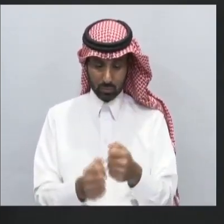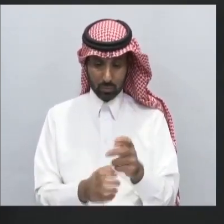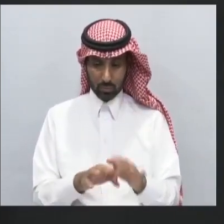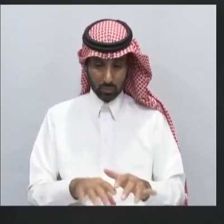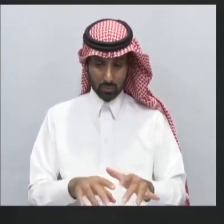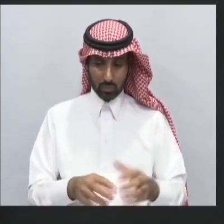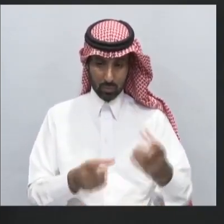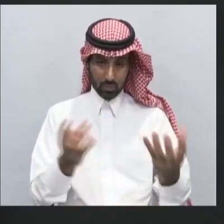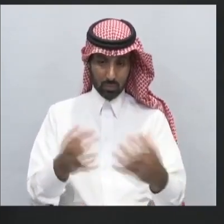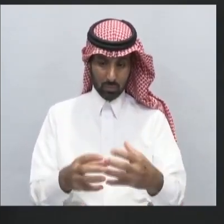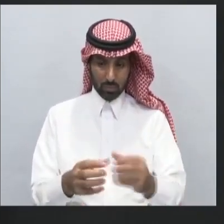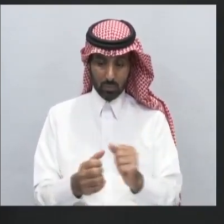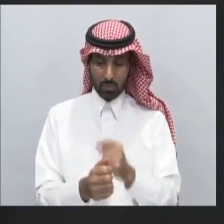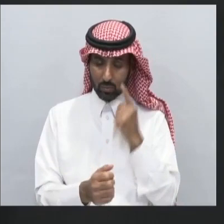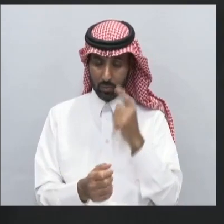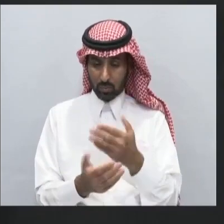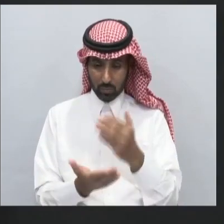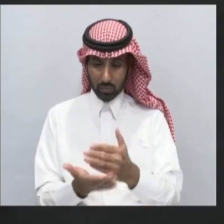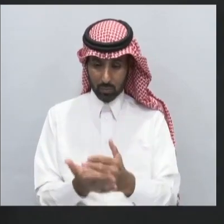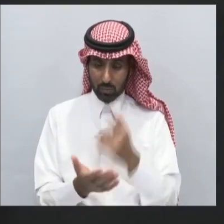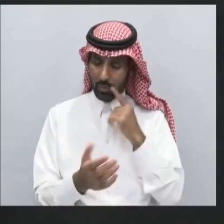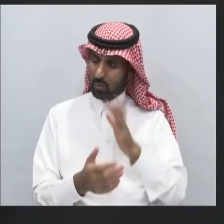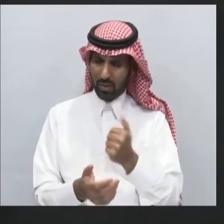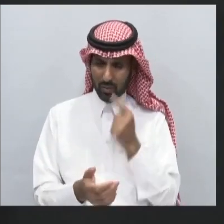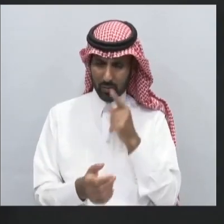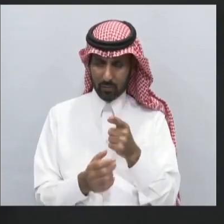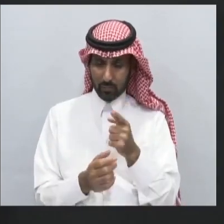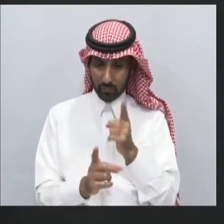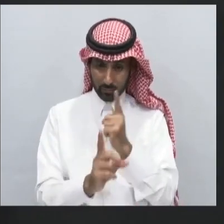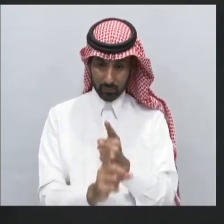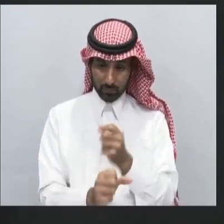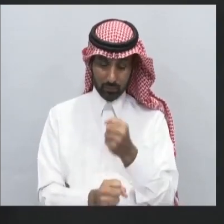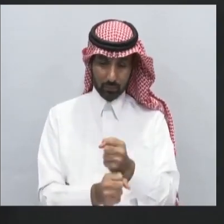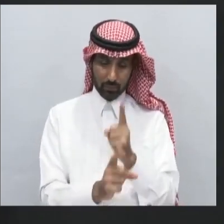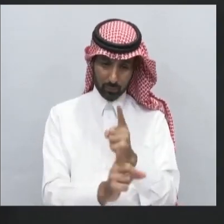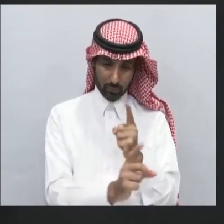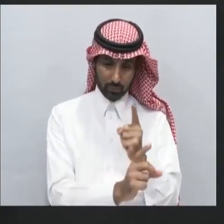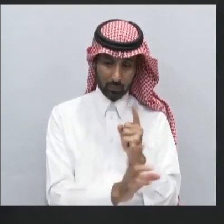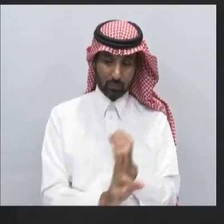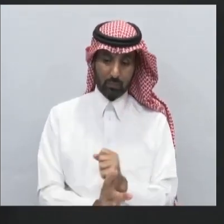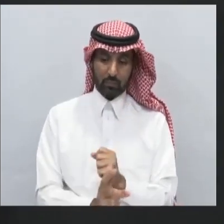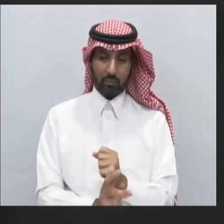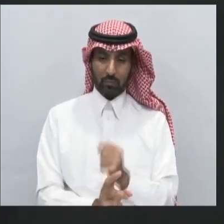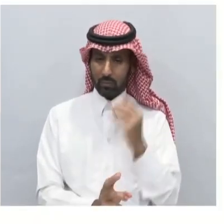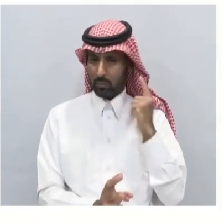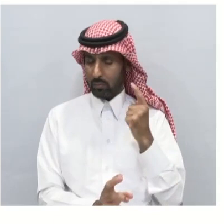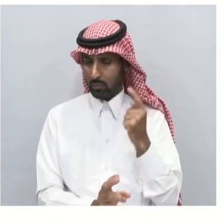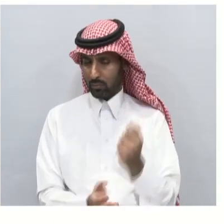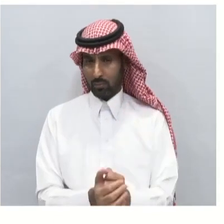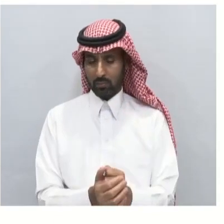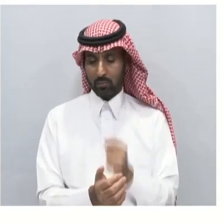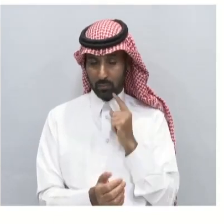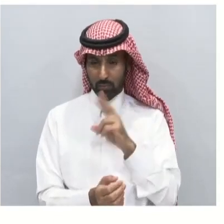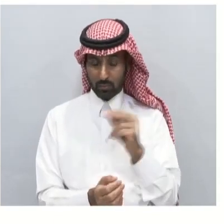or the ticket box or whatever? Do we gather or we stand in line? Think about it. So